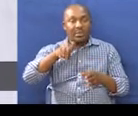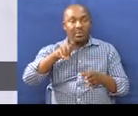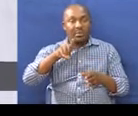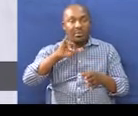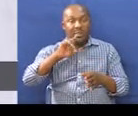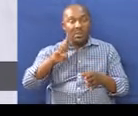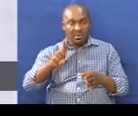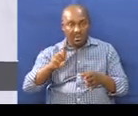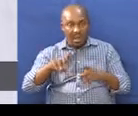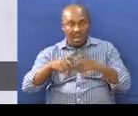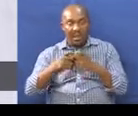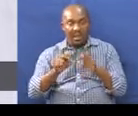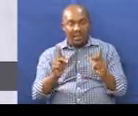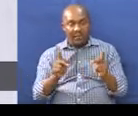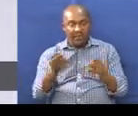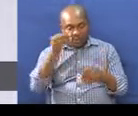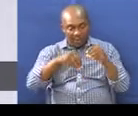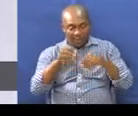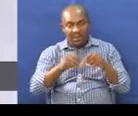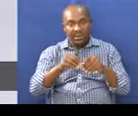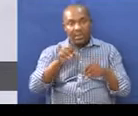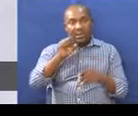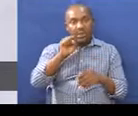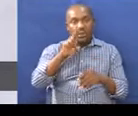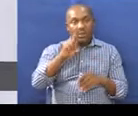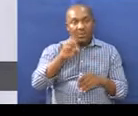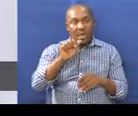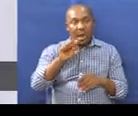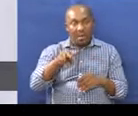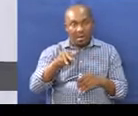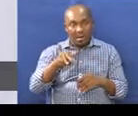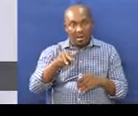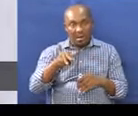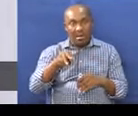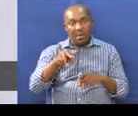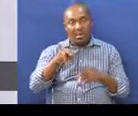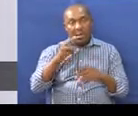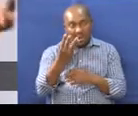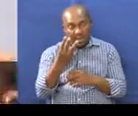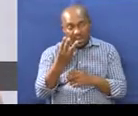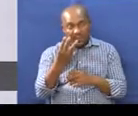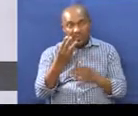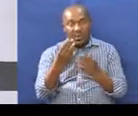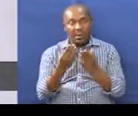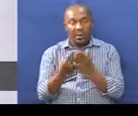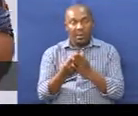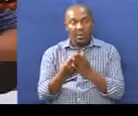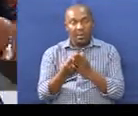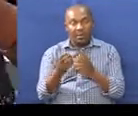between Sudan 3 and the solution C, it will form a red solution, means there is no